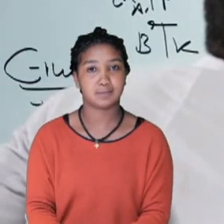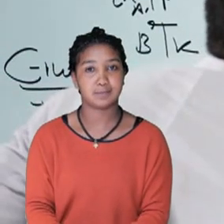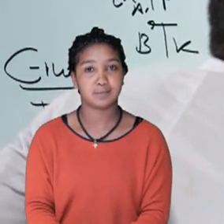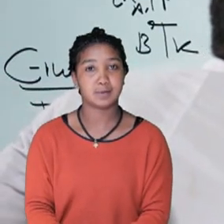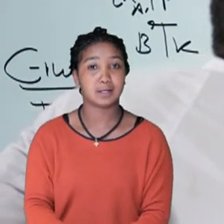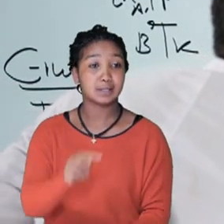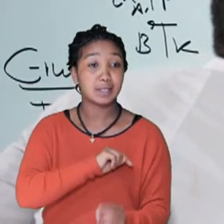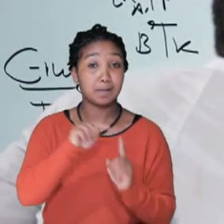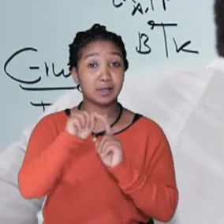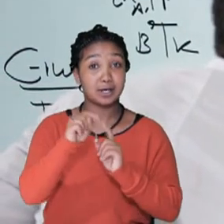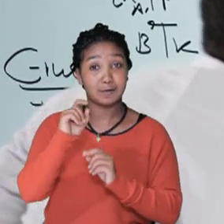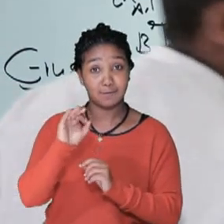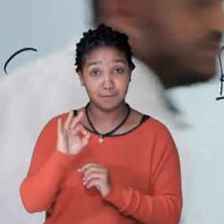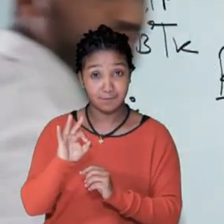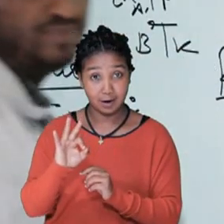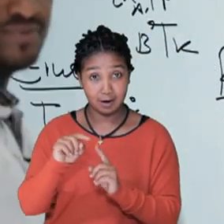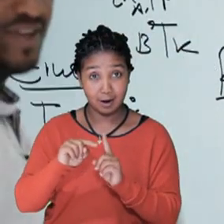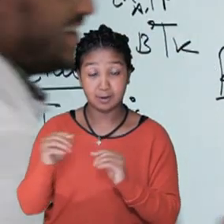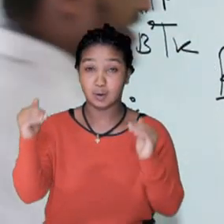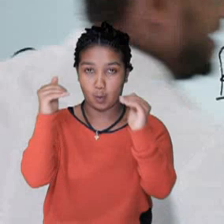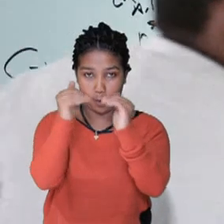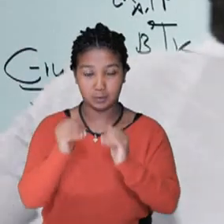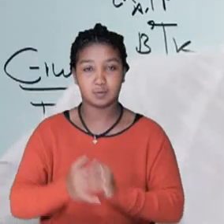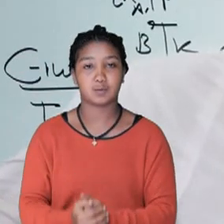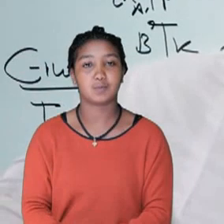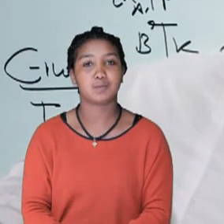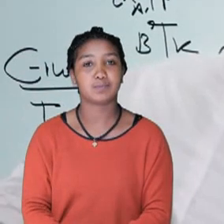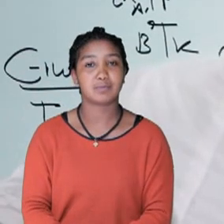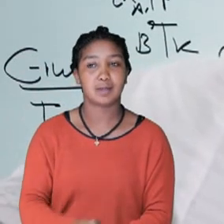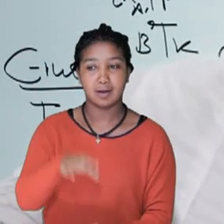temperature in Fahrenheit is equal to